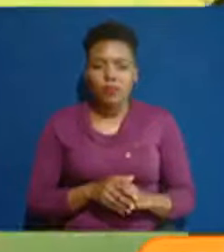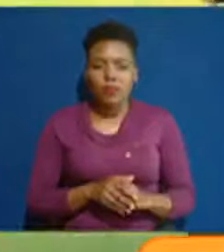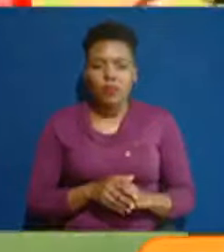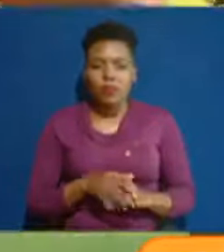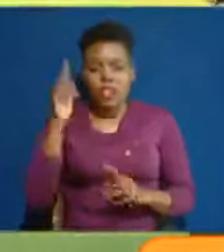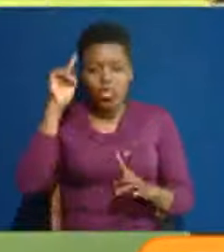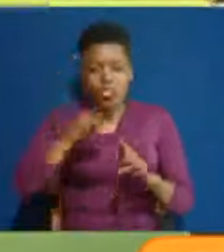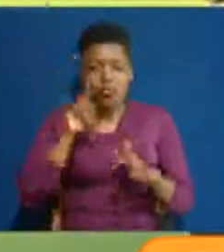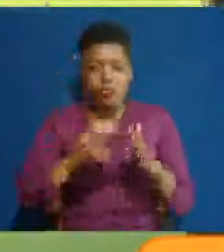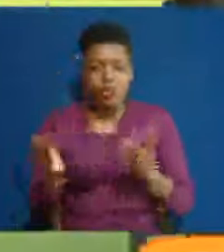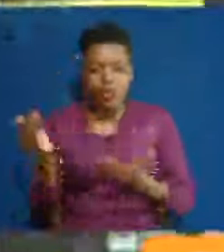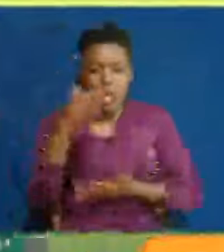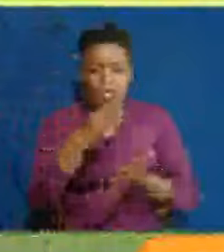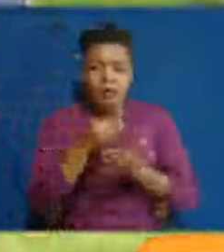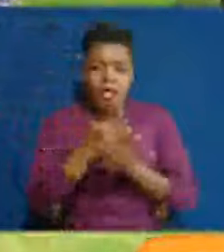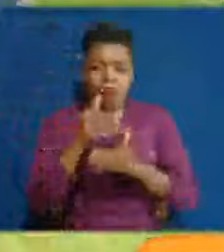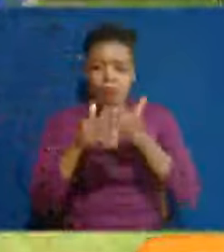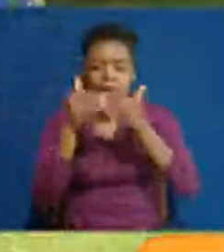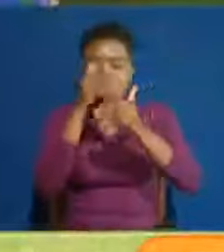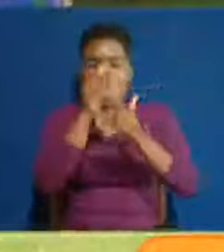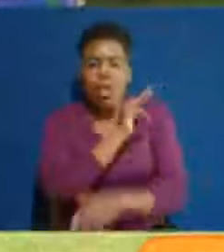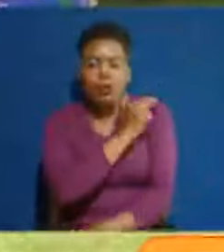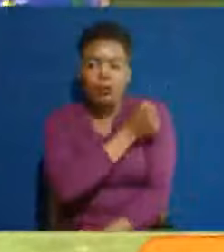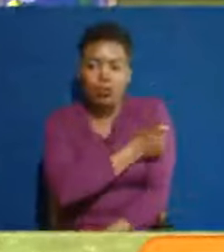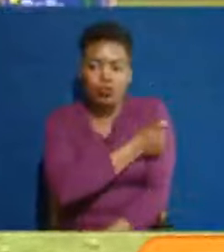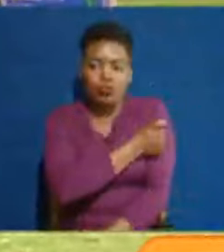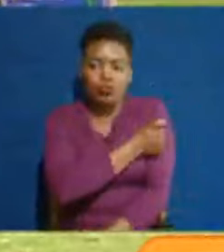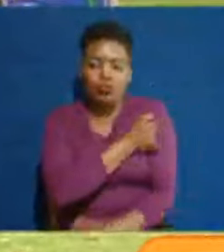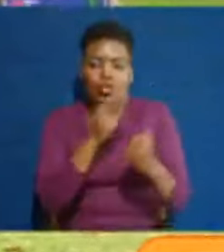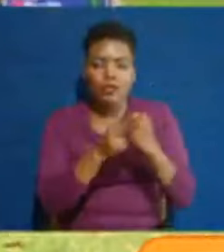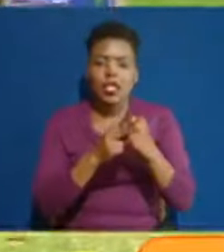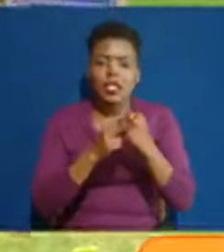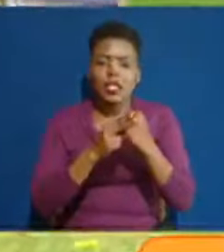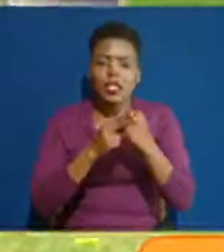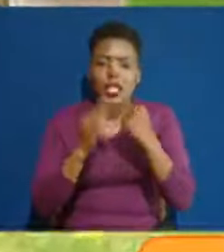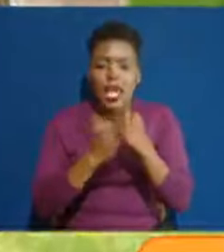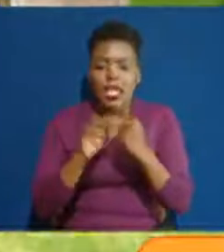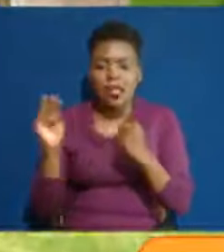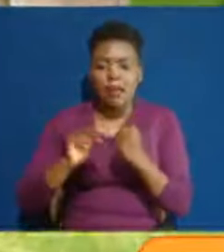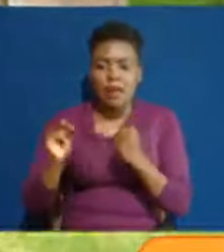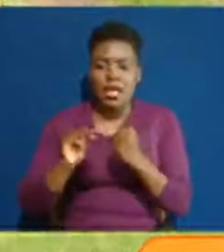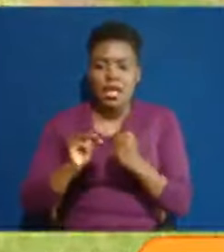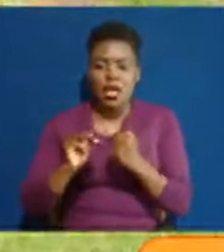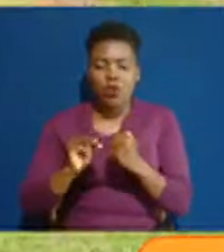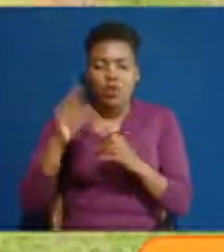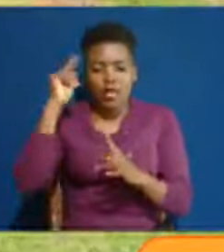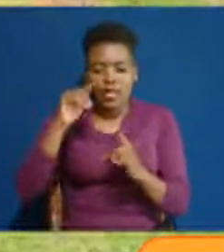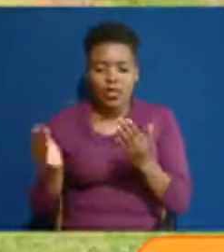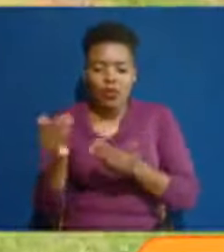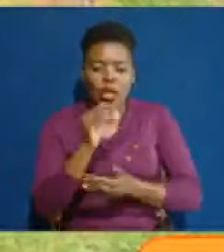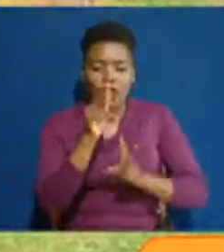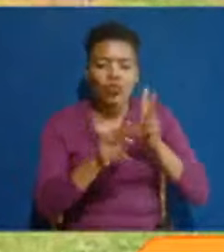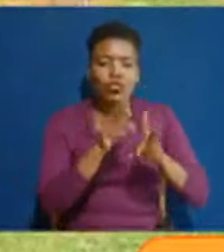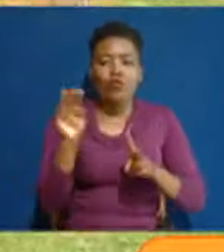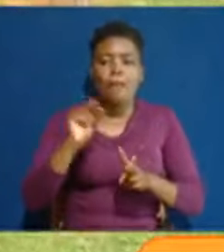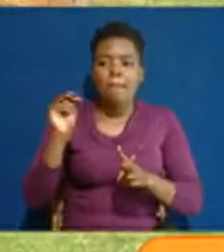for the construction of a modern four-floor dispensary at a cost of 78 million shillings. The first phase targets to raise 22 million